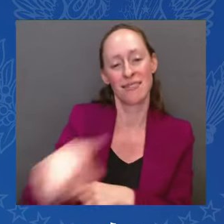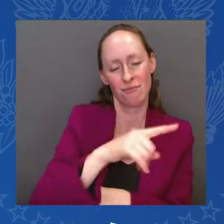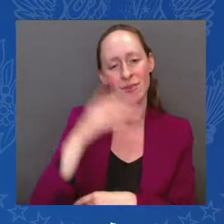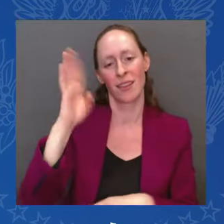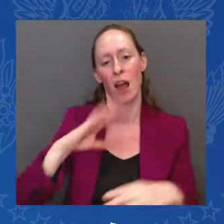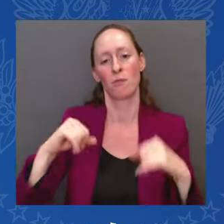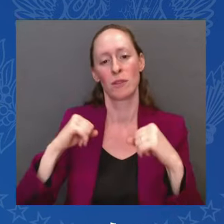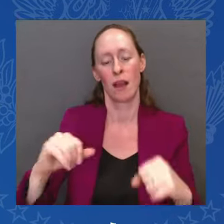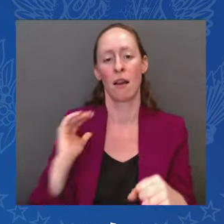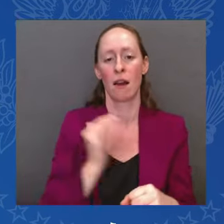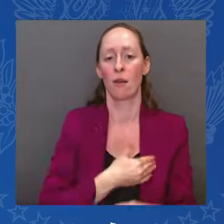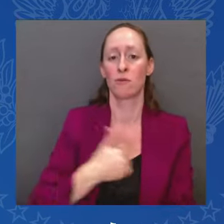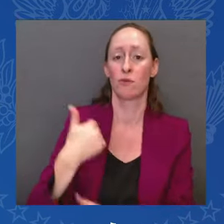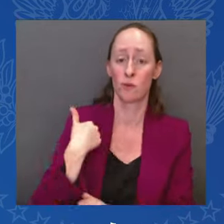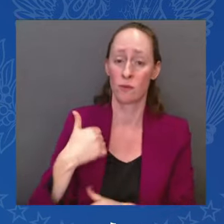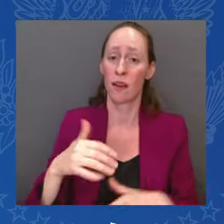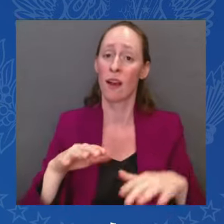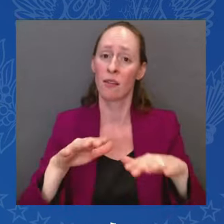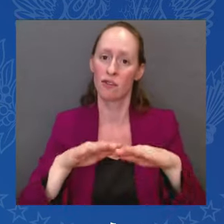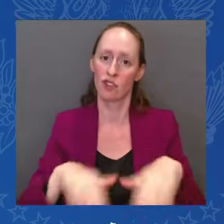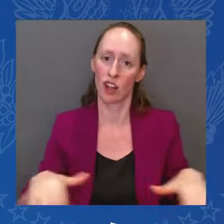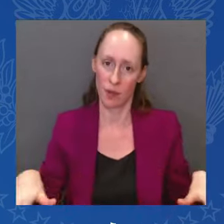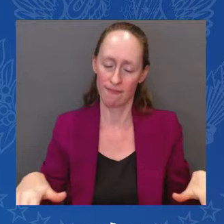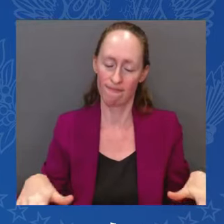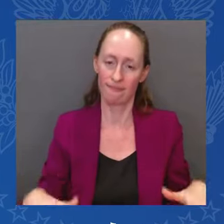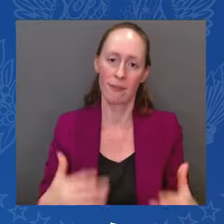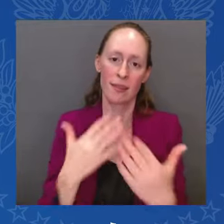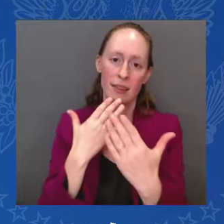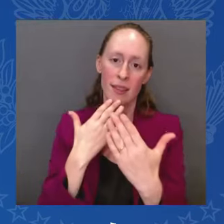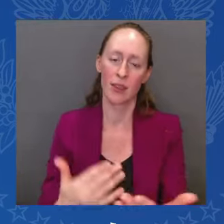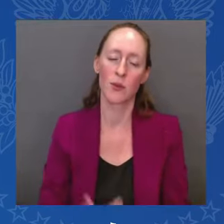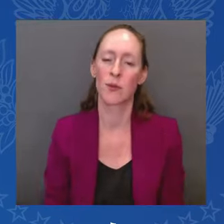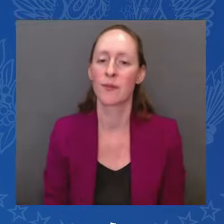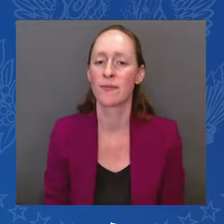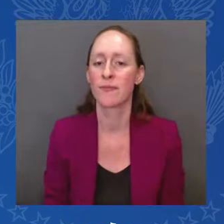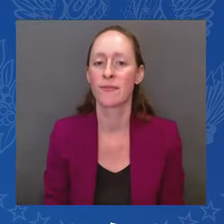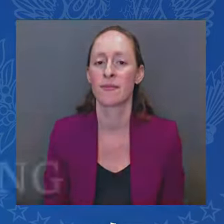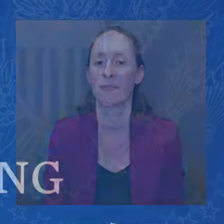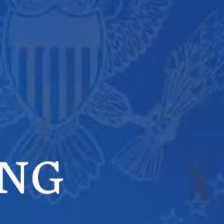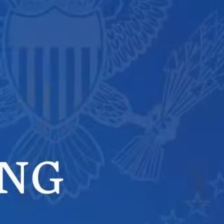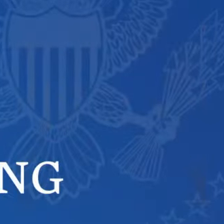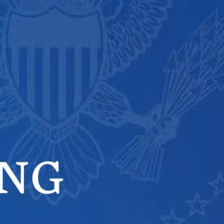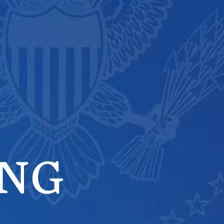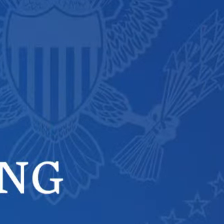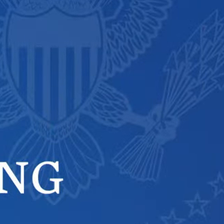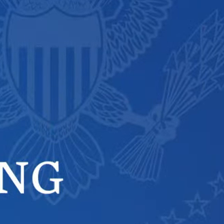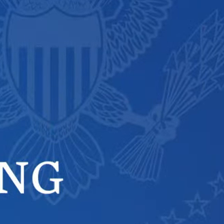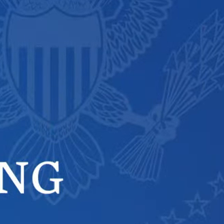Thank you so very much. Distinguished guests, please.